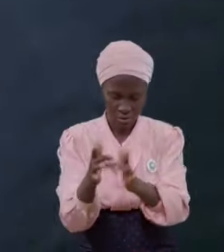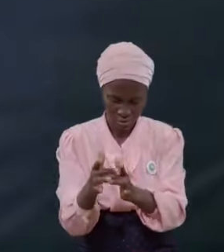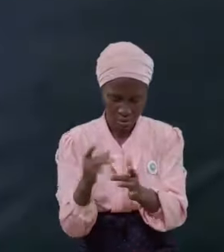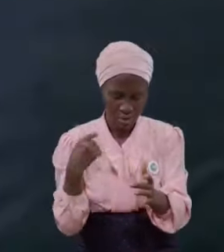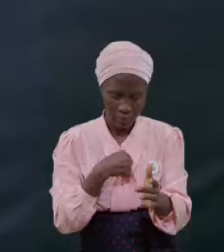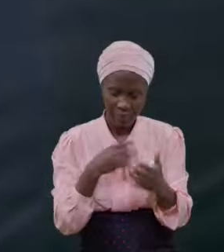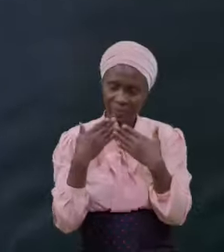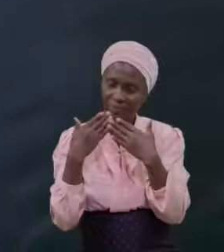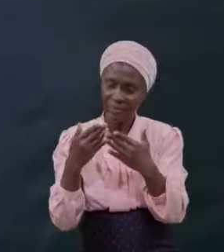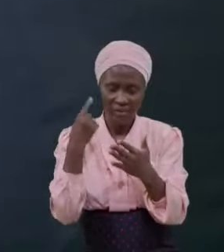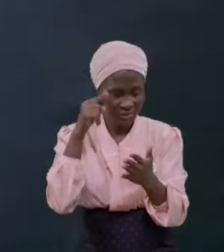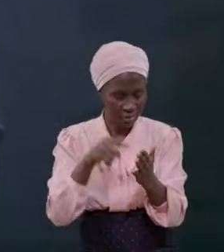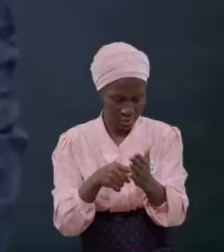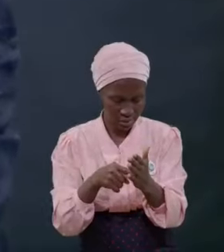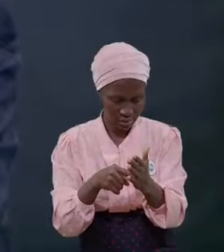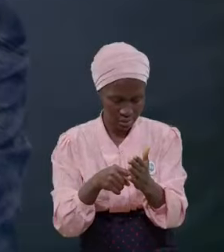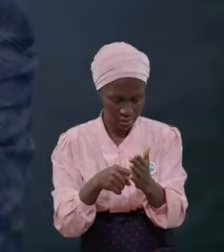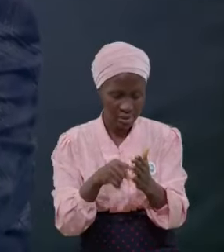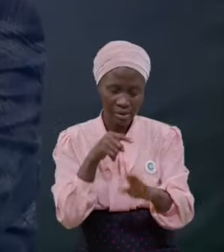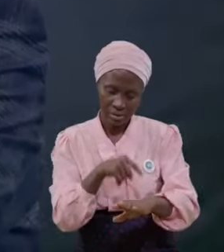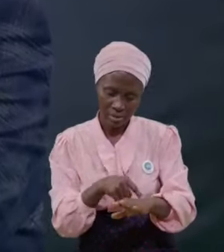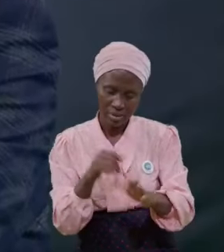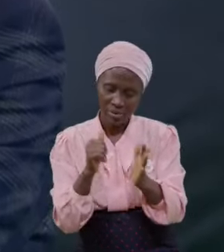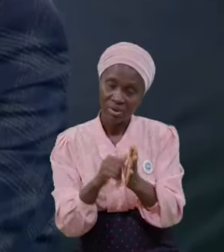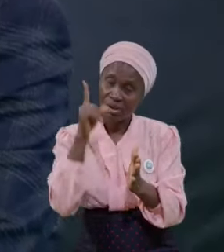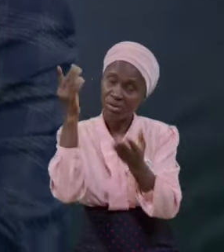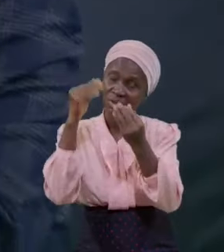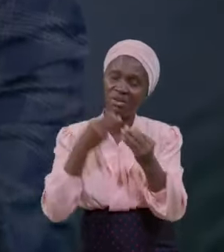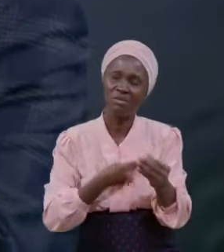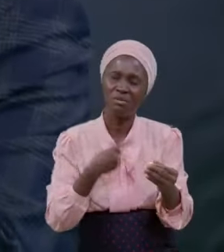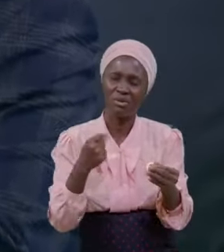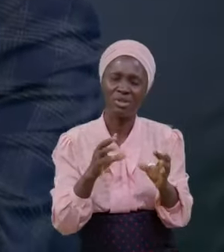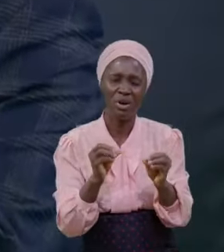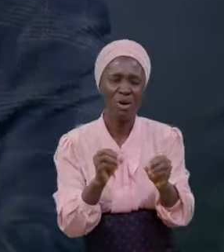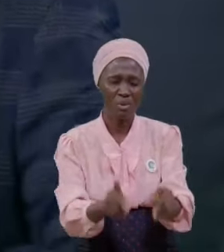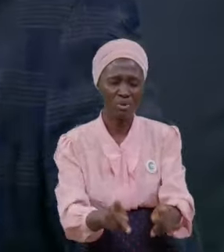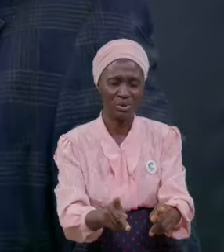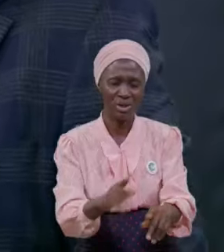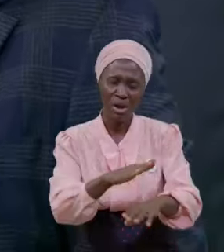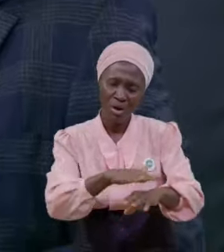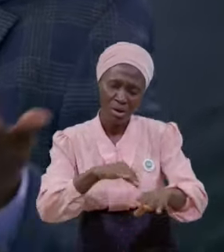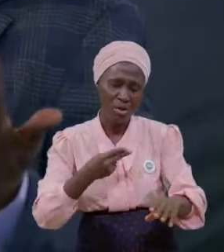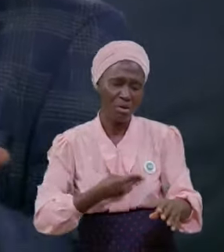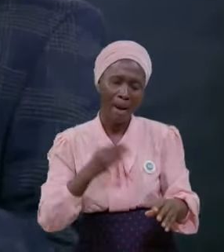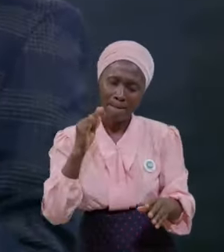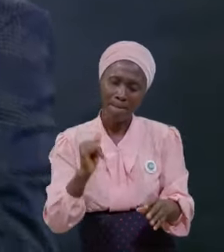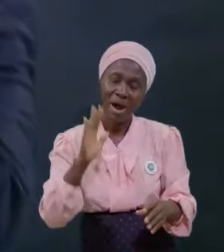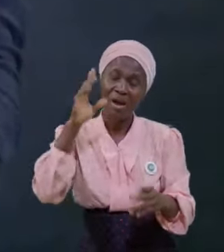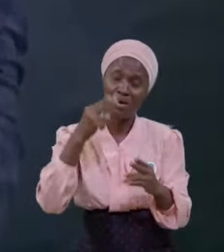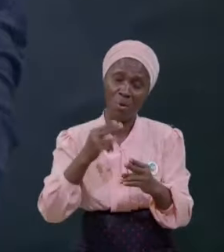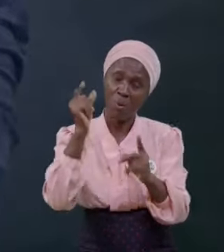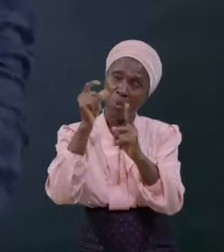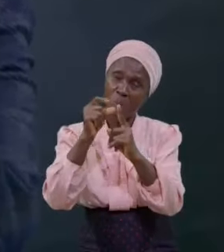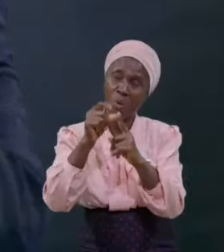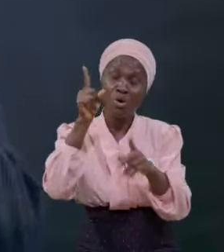give us the chance. You call us by your word. You call us by your love, you call us